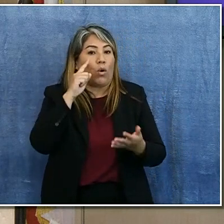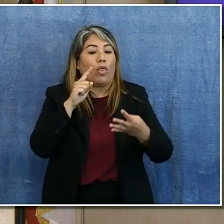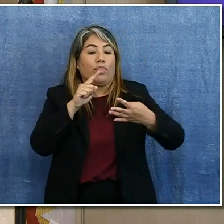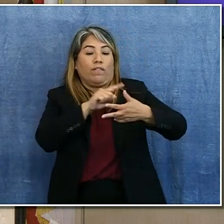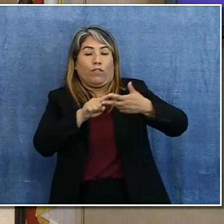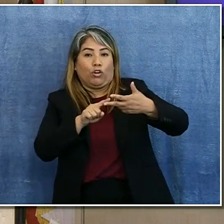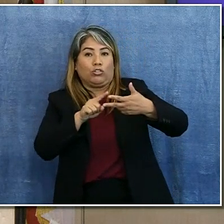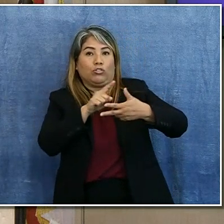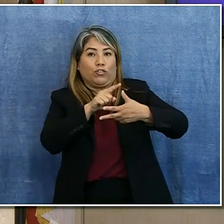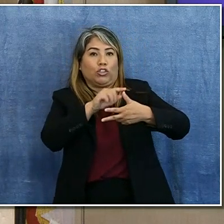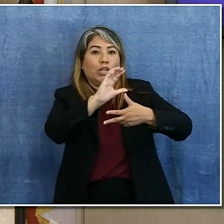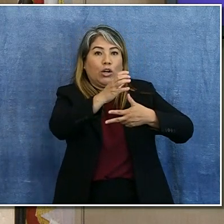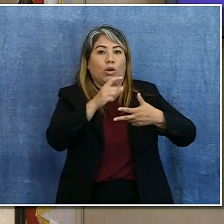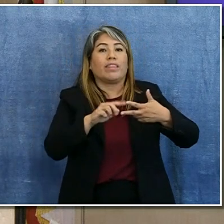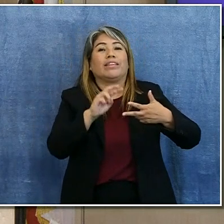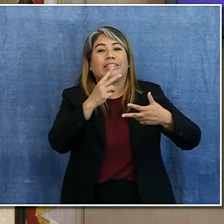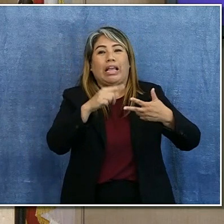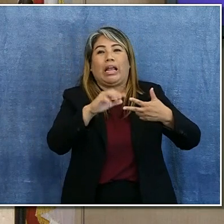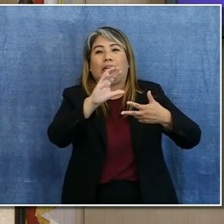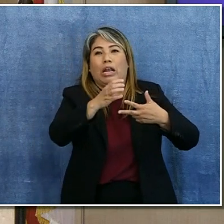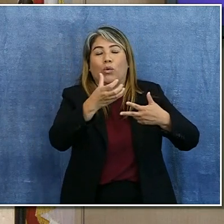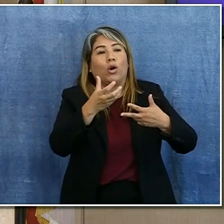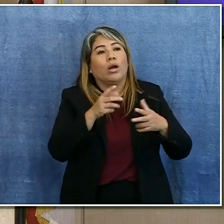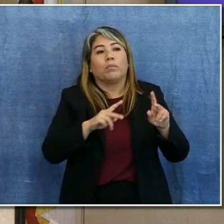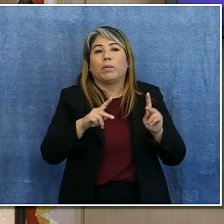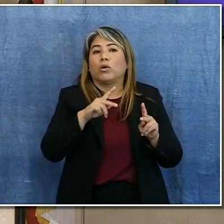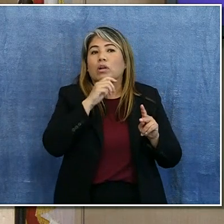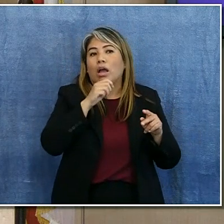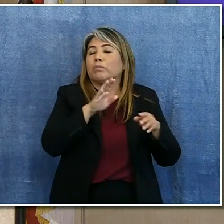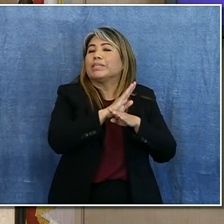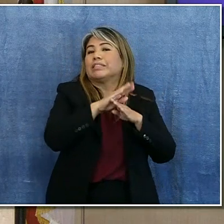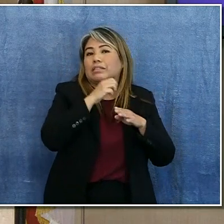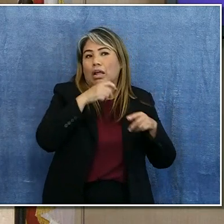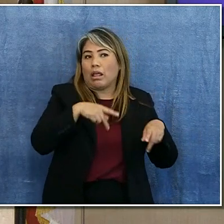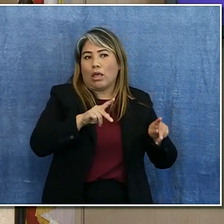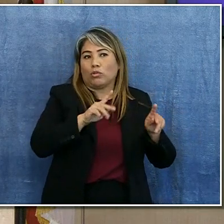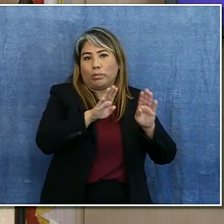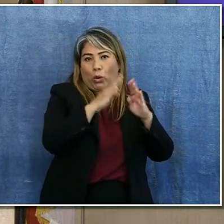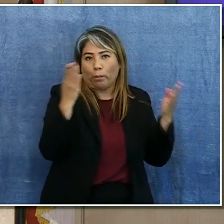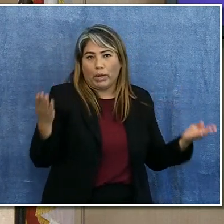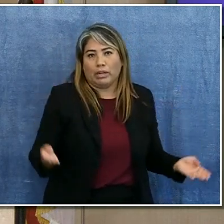And then the second, again, will be reserved for those individuals that are not allowed to be opening.